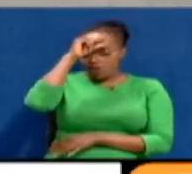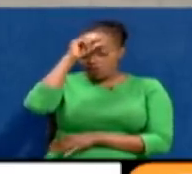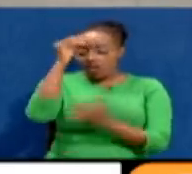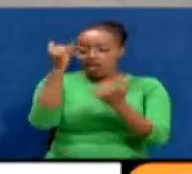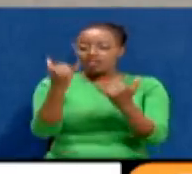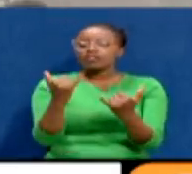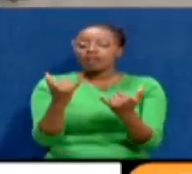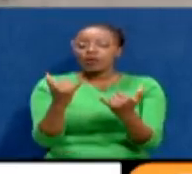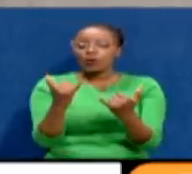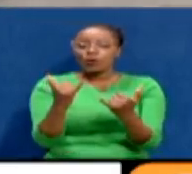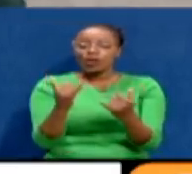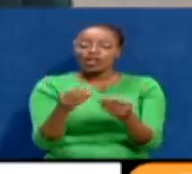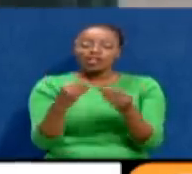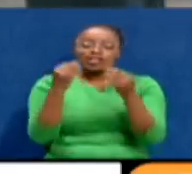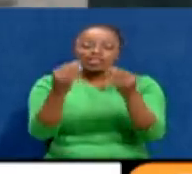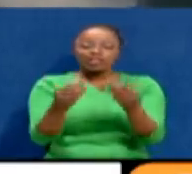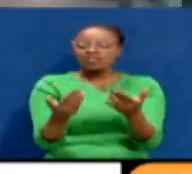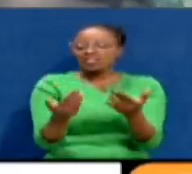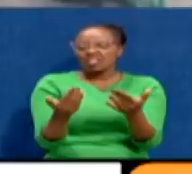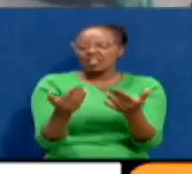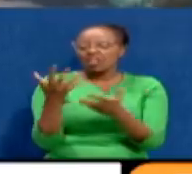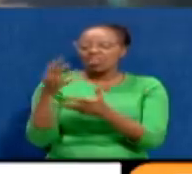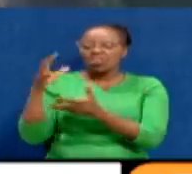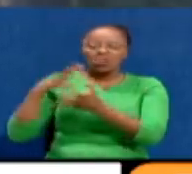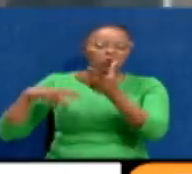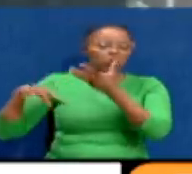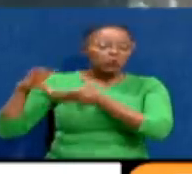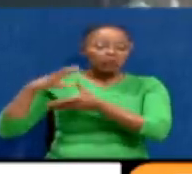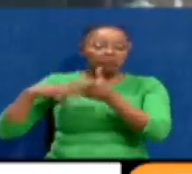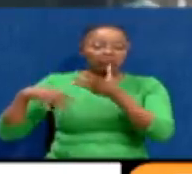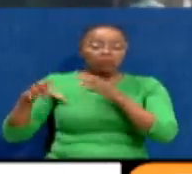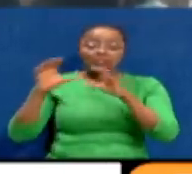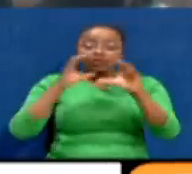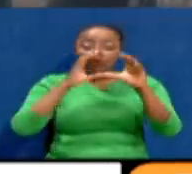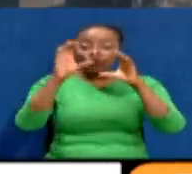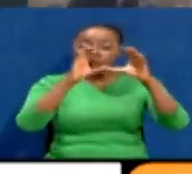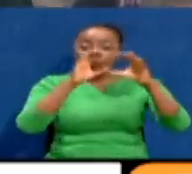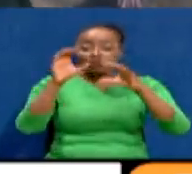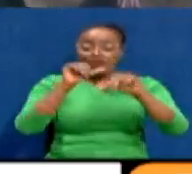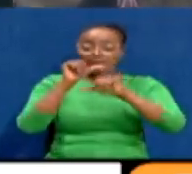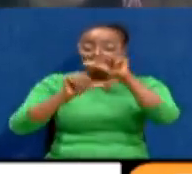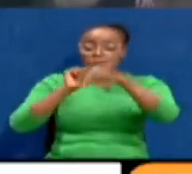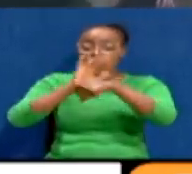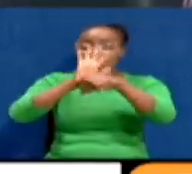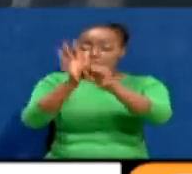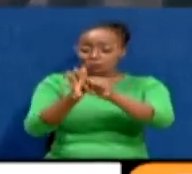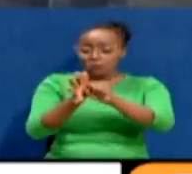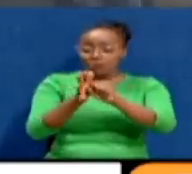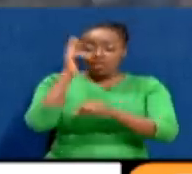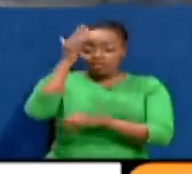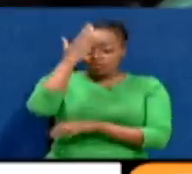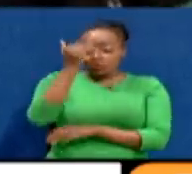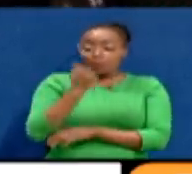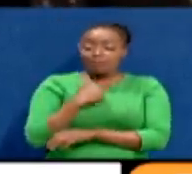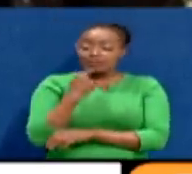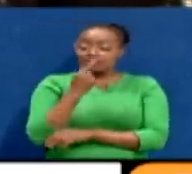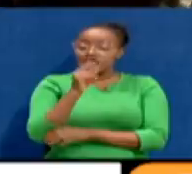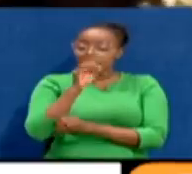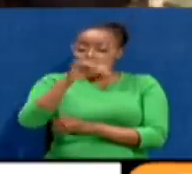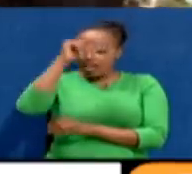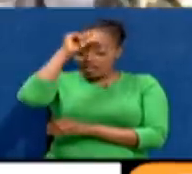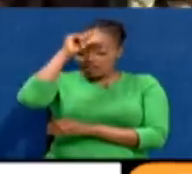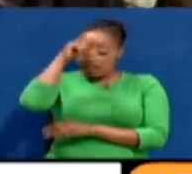now giving mixed signals to this COVID-19. And that's why I'm saying if government